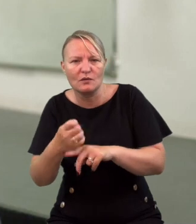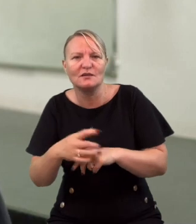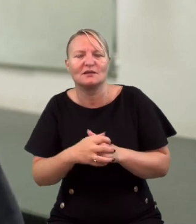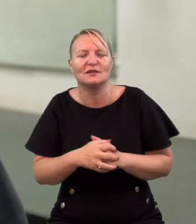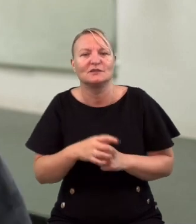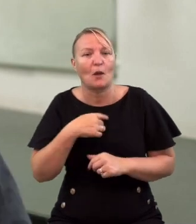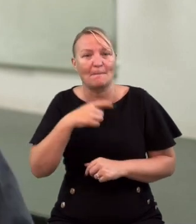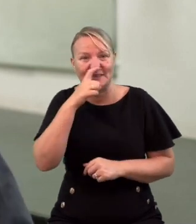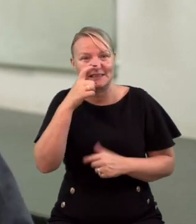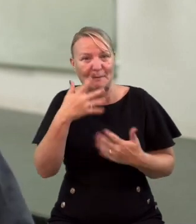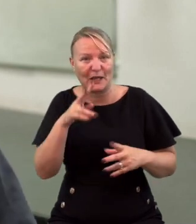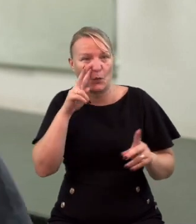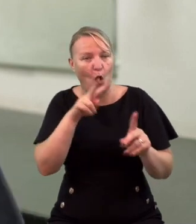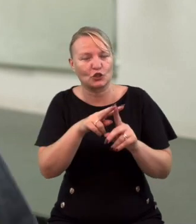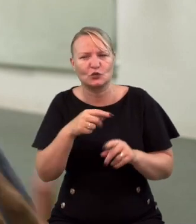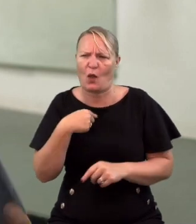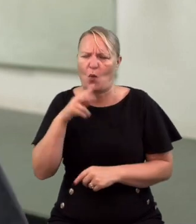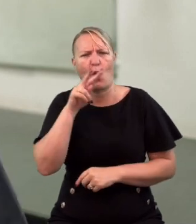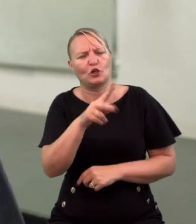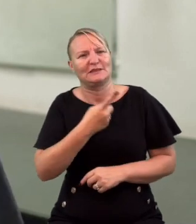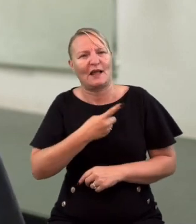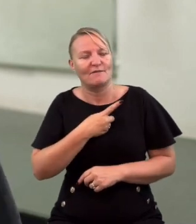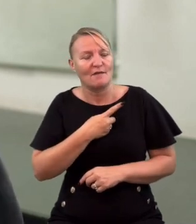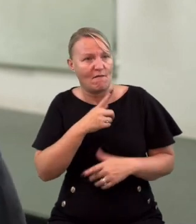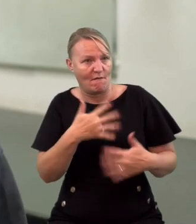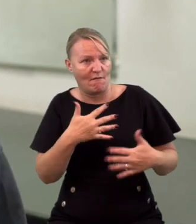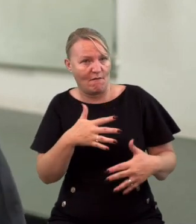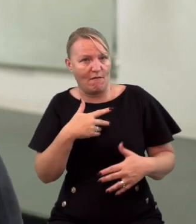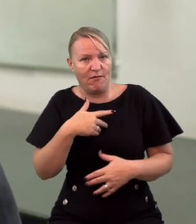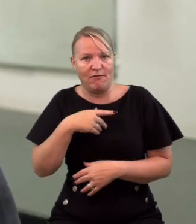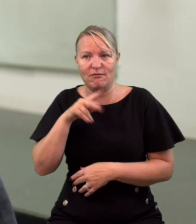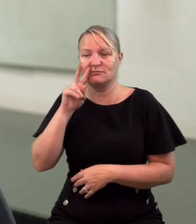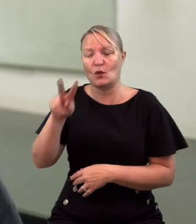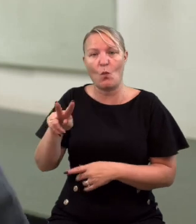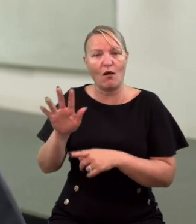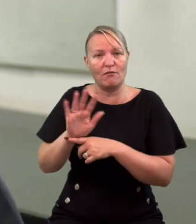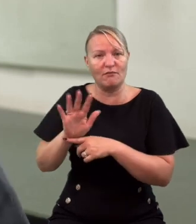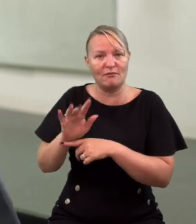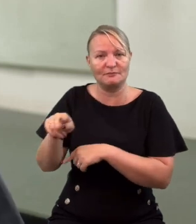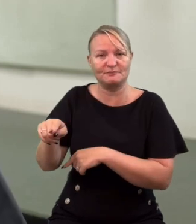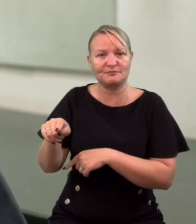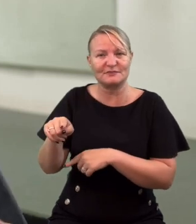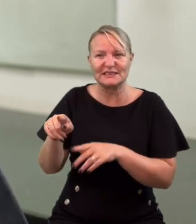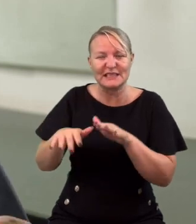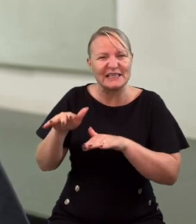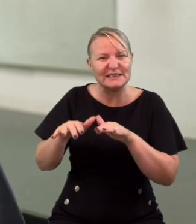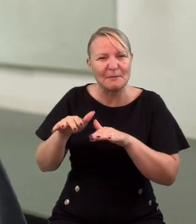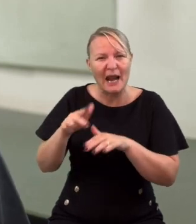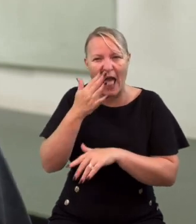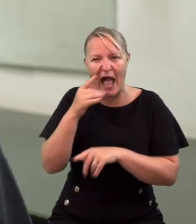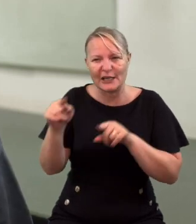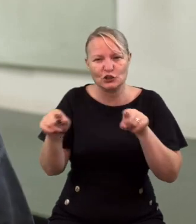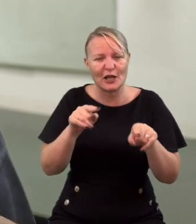sister watch it, and I'm like, oh wow. And then when I got the job for Subi, when I got the role, I realised it's quite similar age, and they've